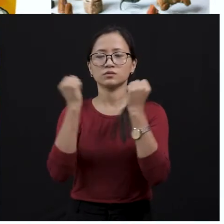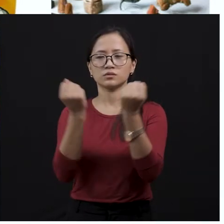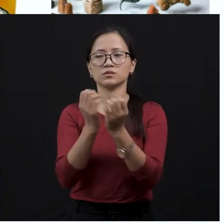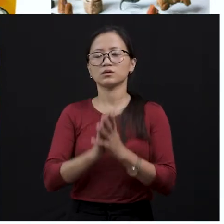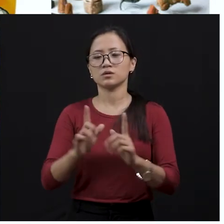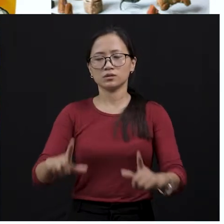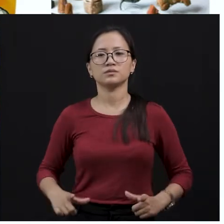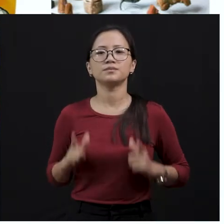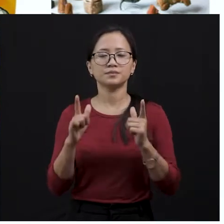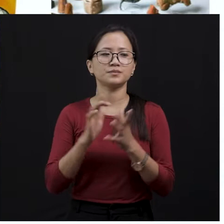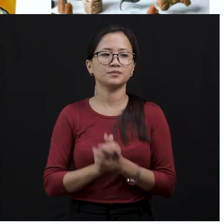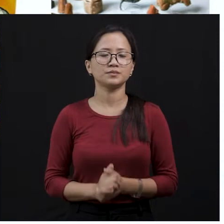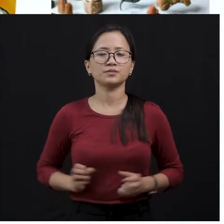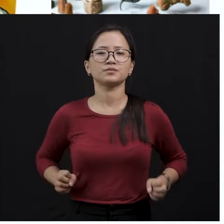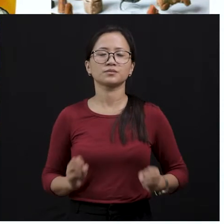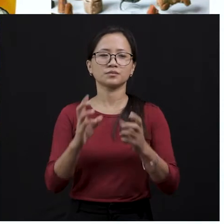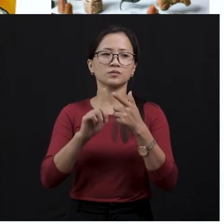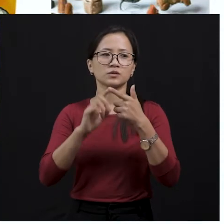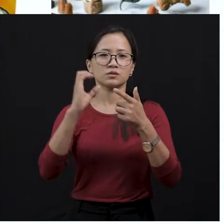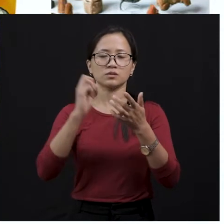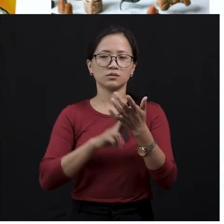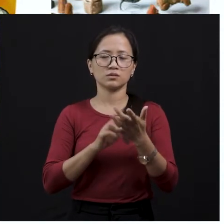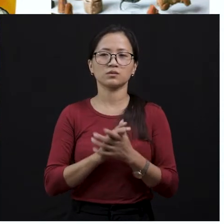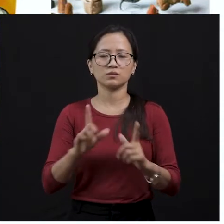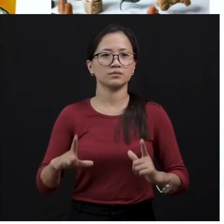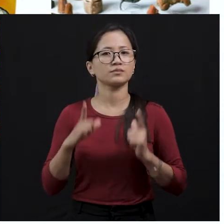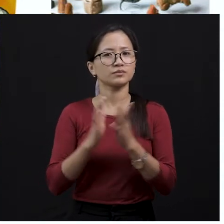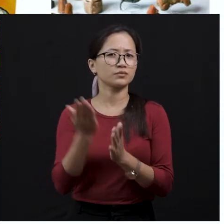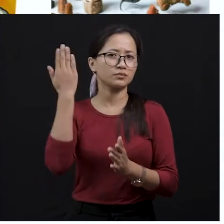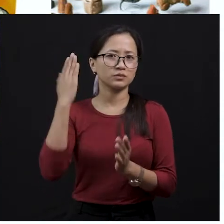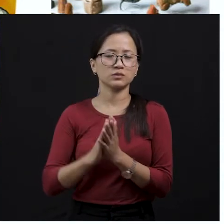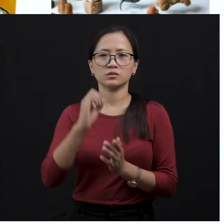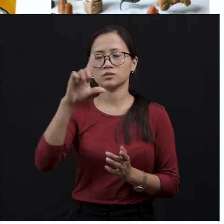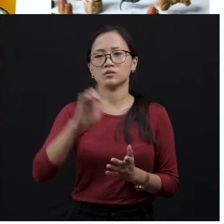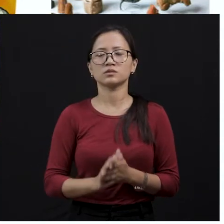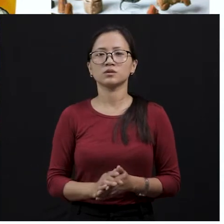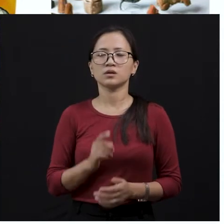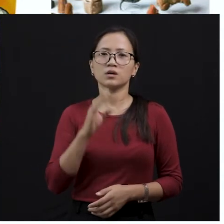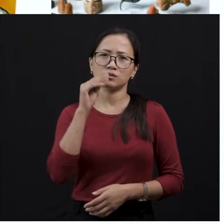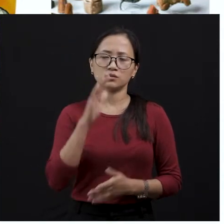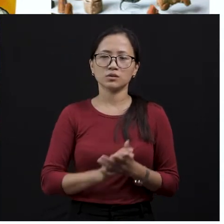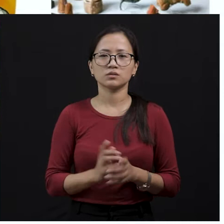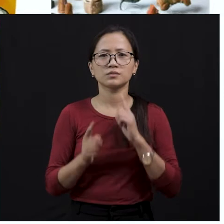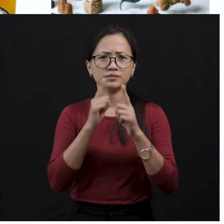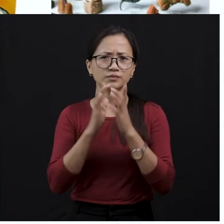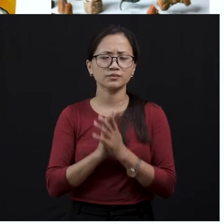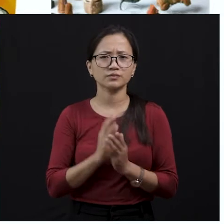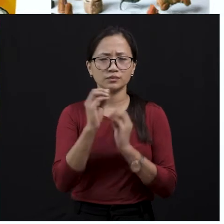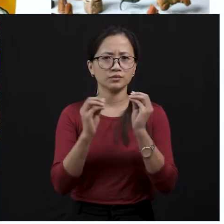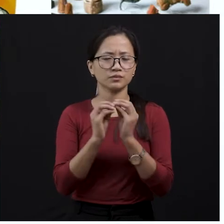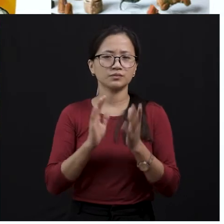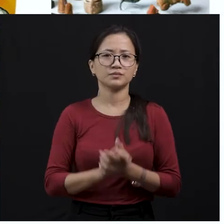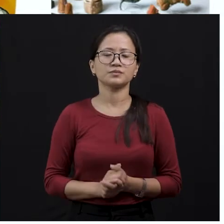Now let me start with the economic life. In the previous class, I've also explained to you about the economic